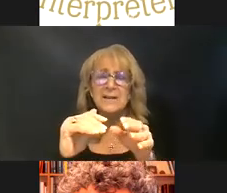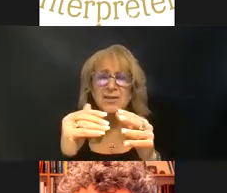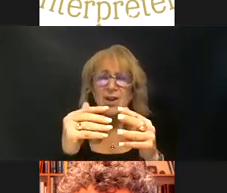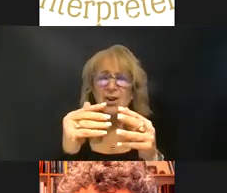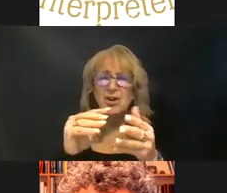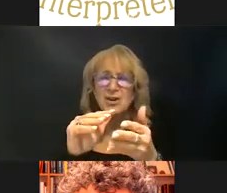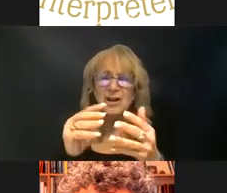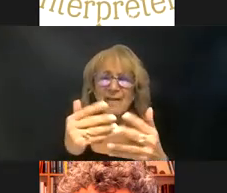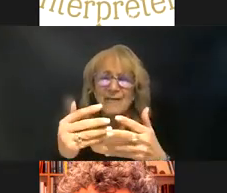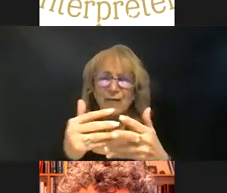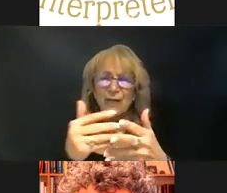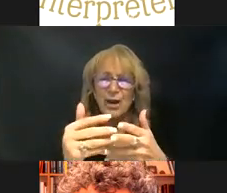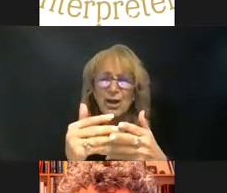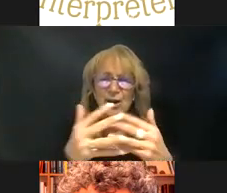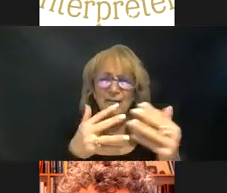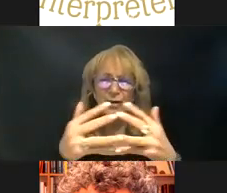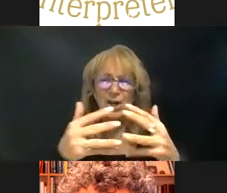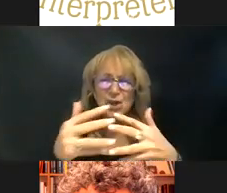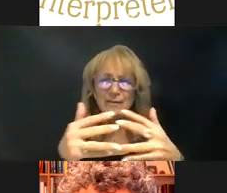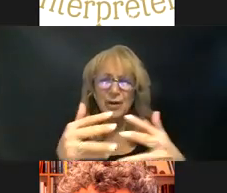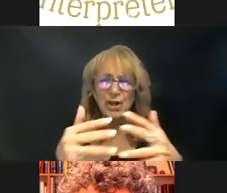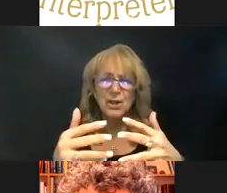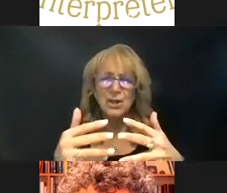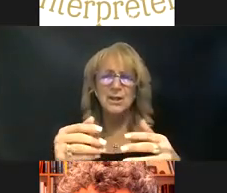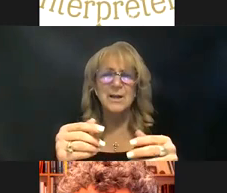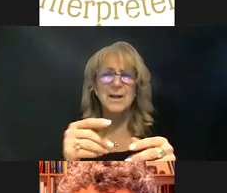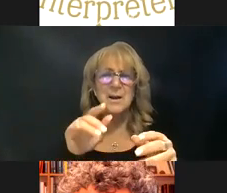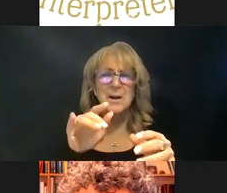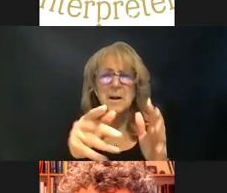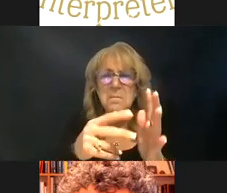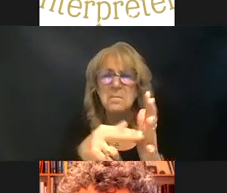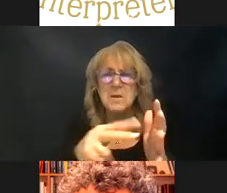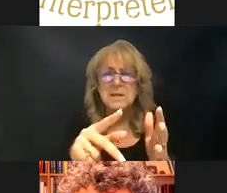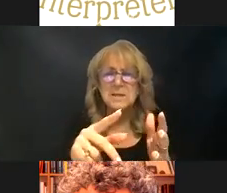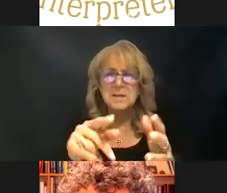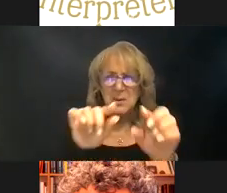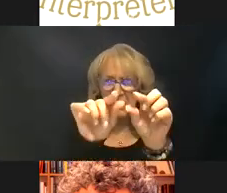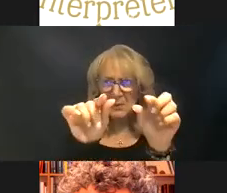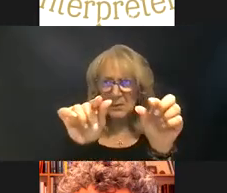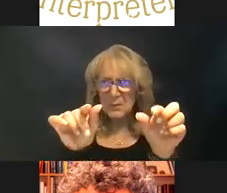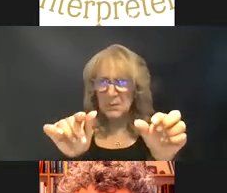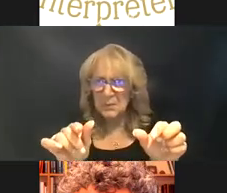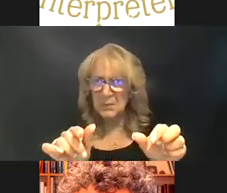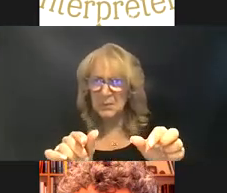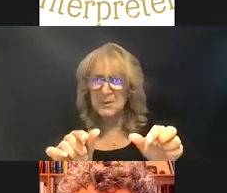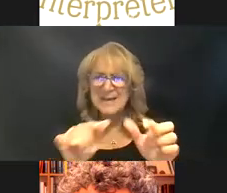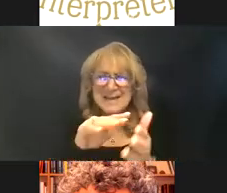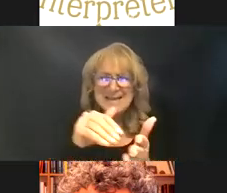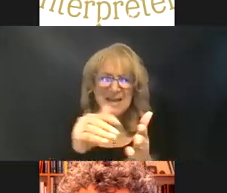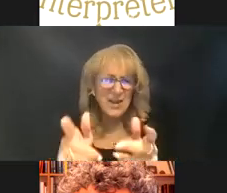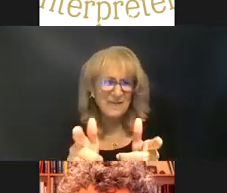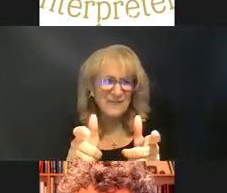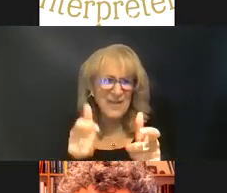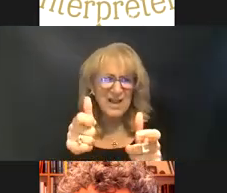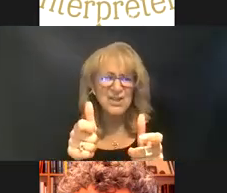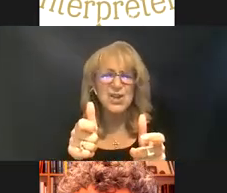room. This means that you get smoke in the centre of the ball moving faster than the smoke around the edges, and so the smoke on the edges